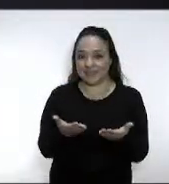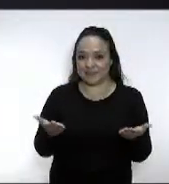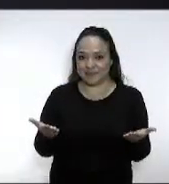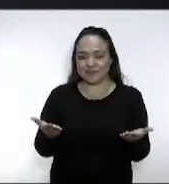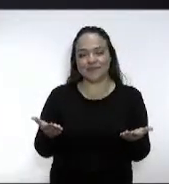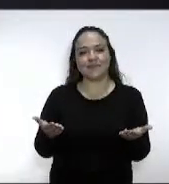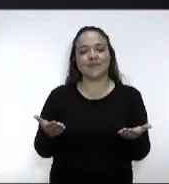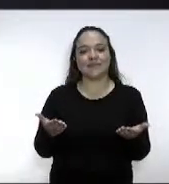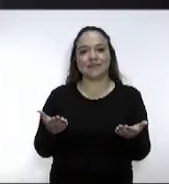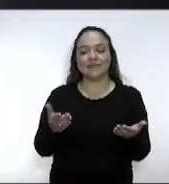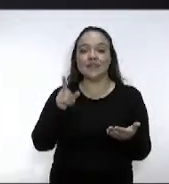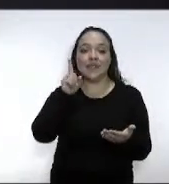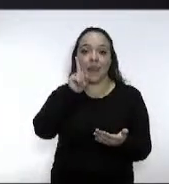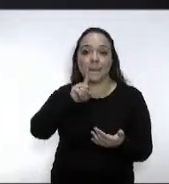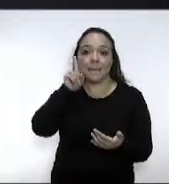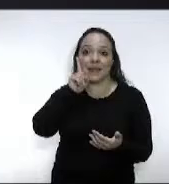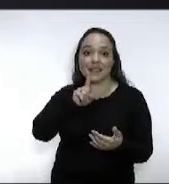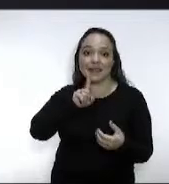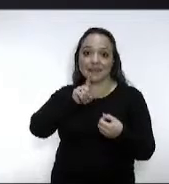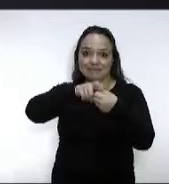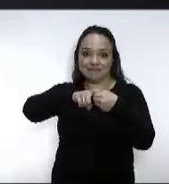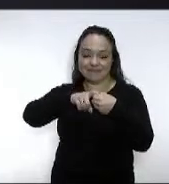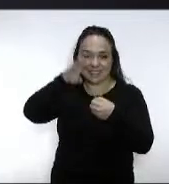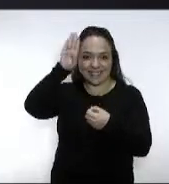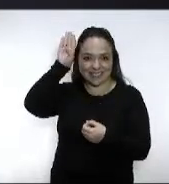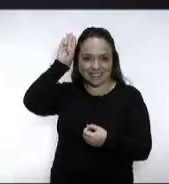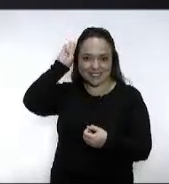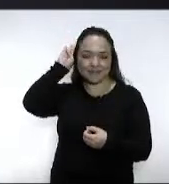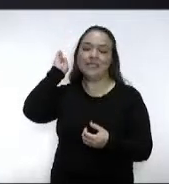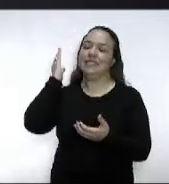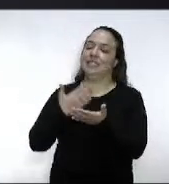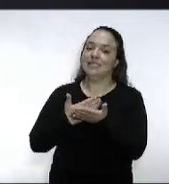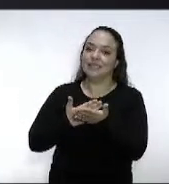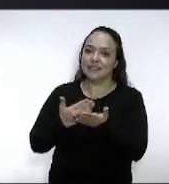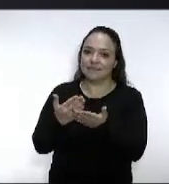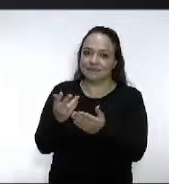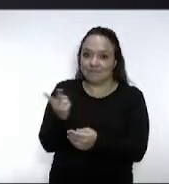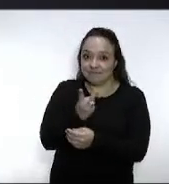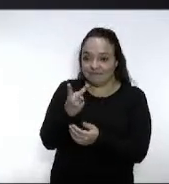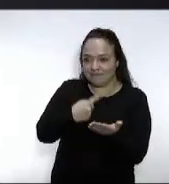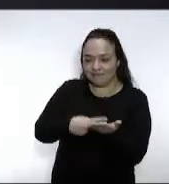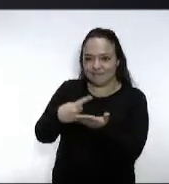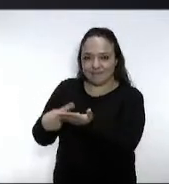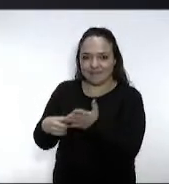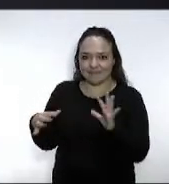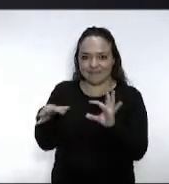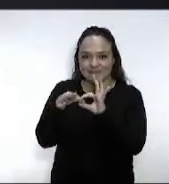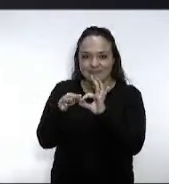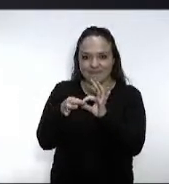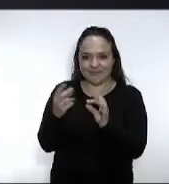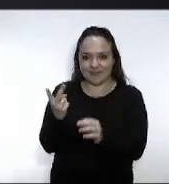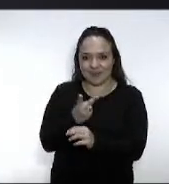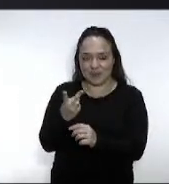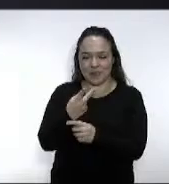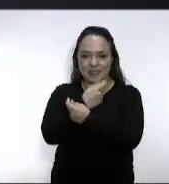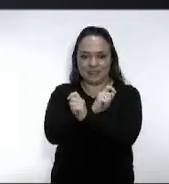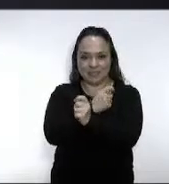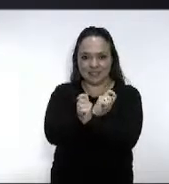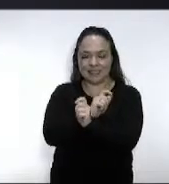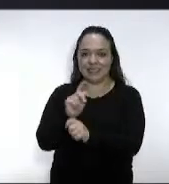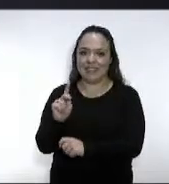Ladies and gentlemen, even as the American Academy was conceived and is done in partnership between the two universities,